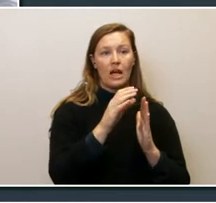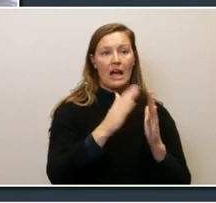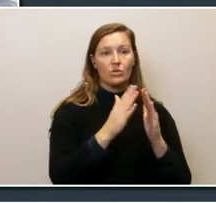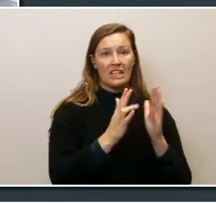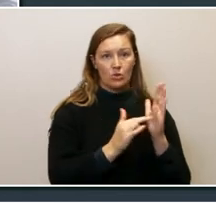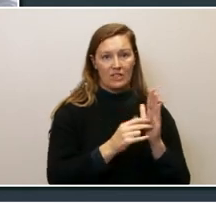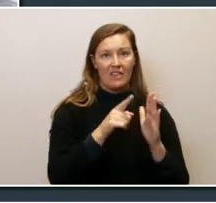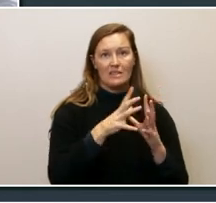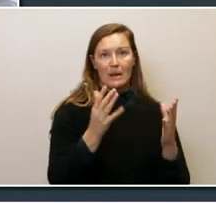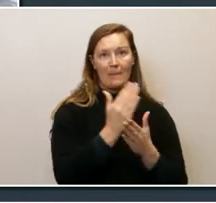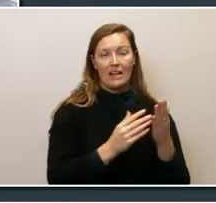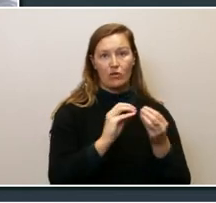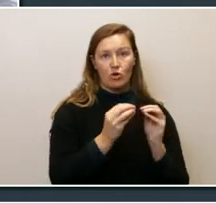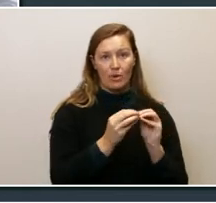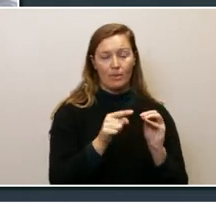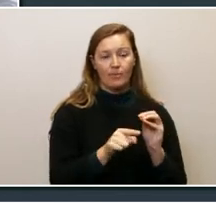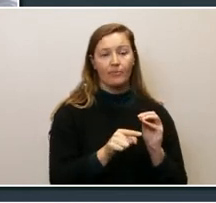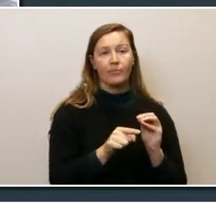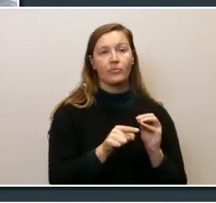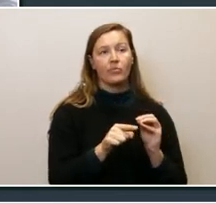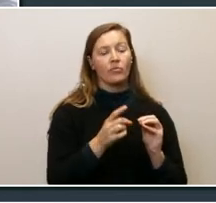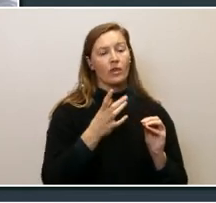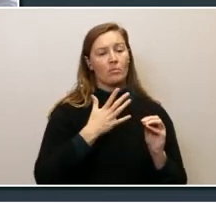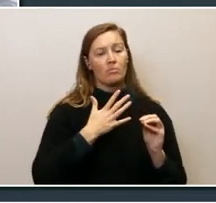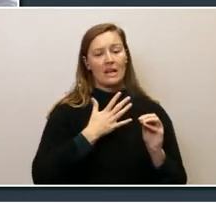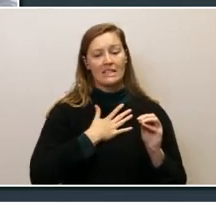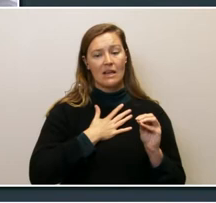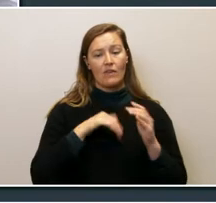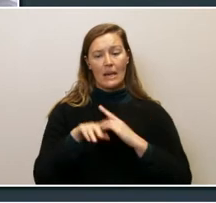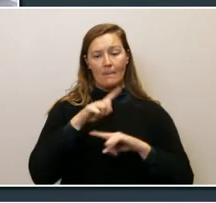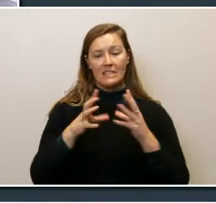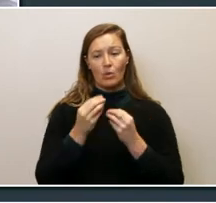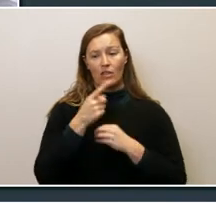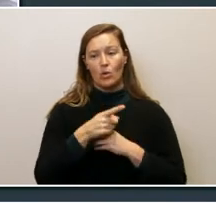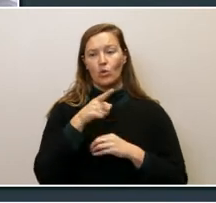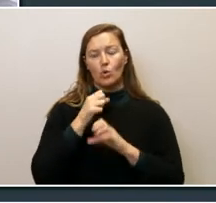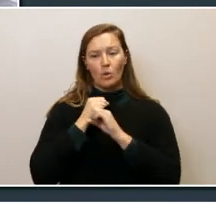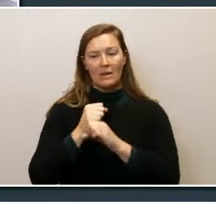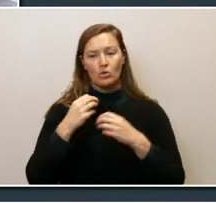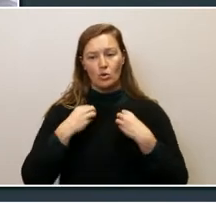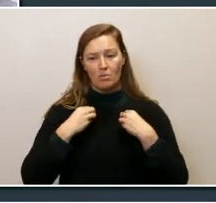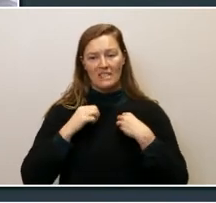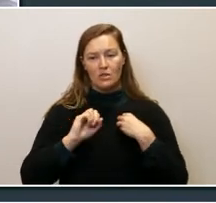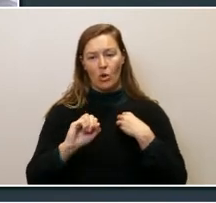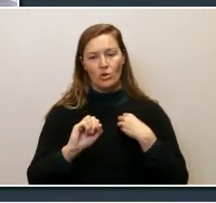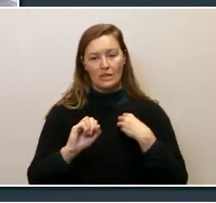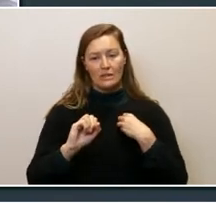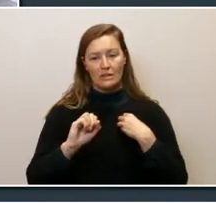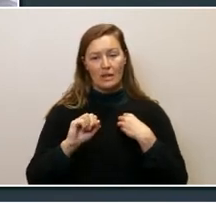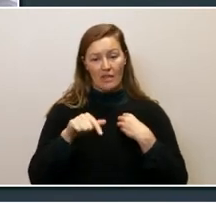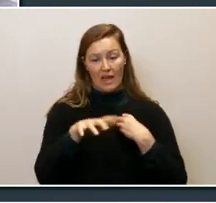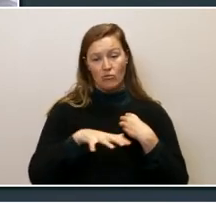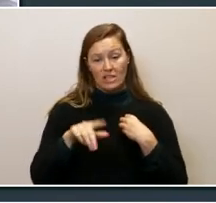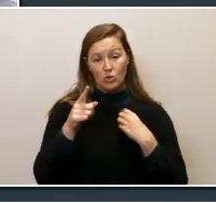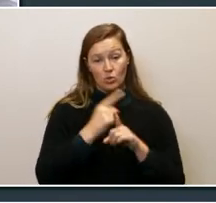of the problem. Now, I was in a meeting where you made a commitment to the business owners in that area to discuss